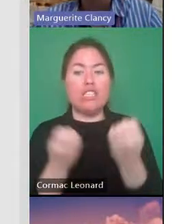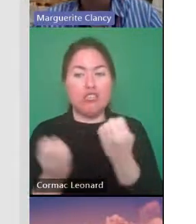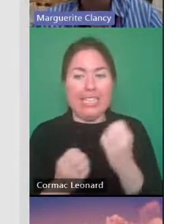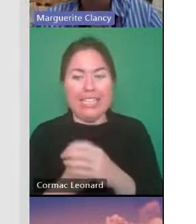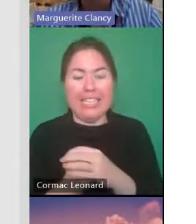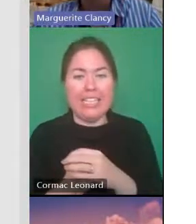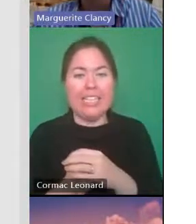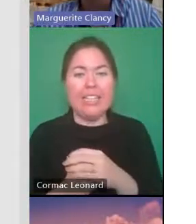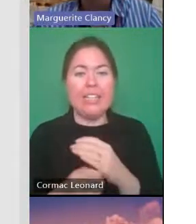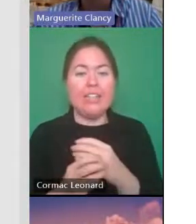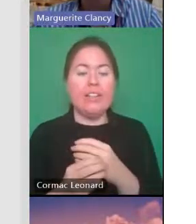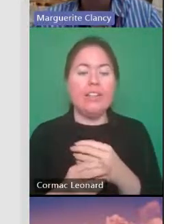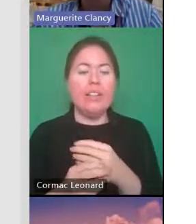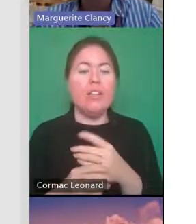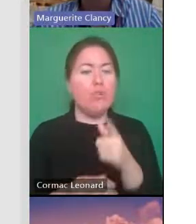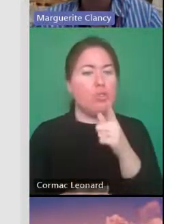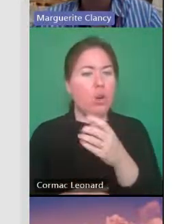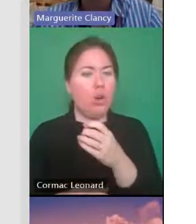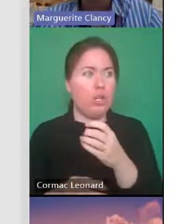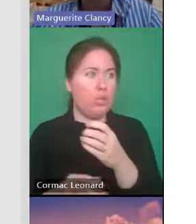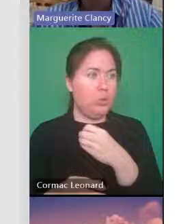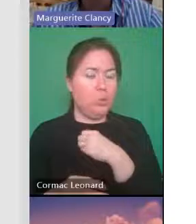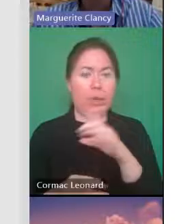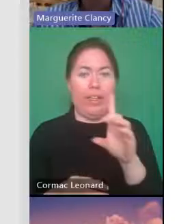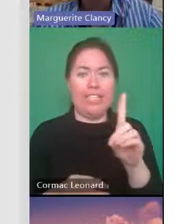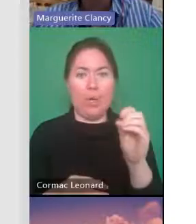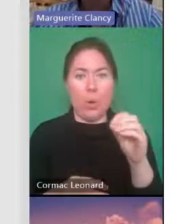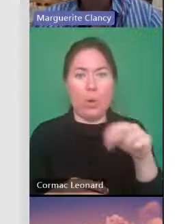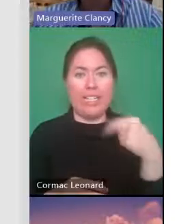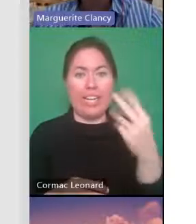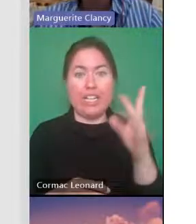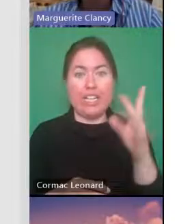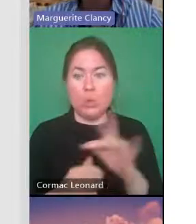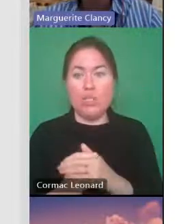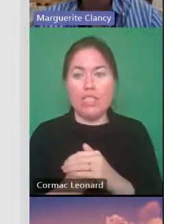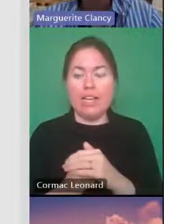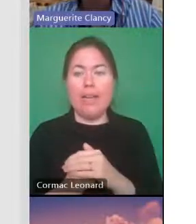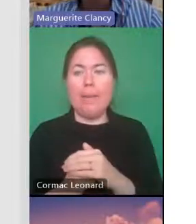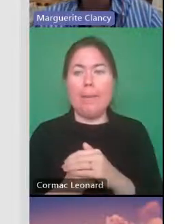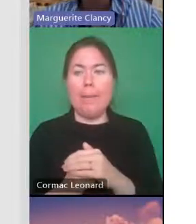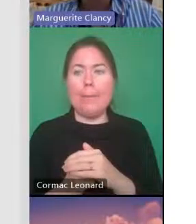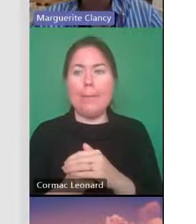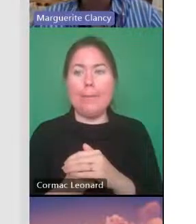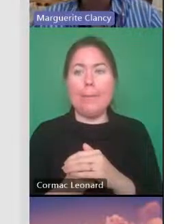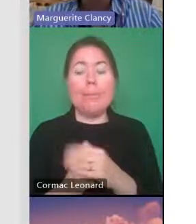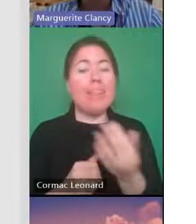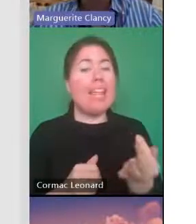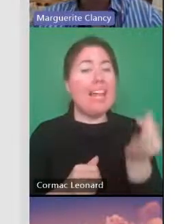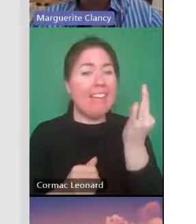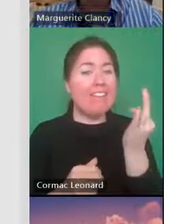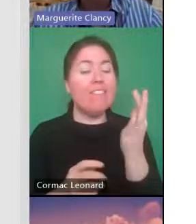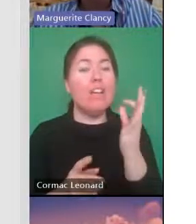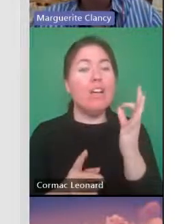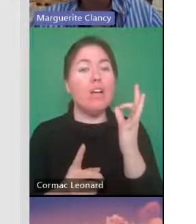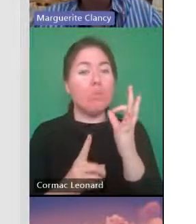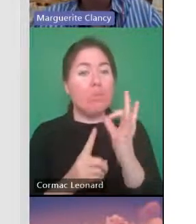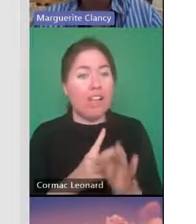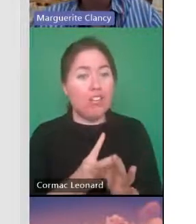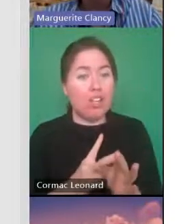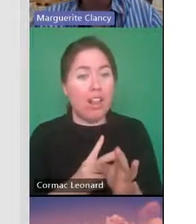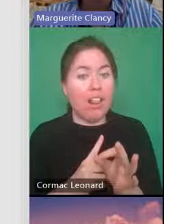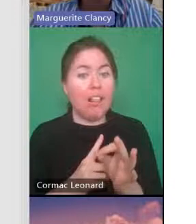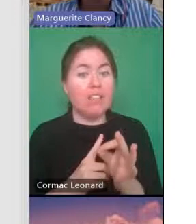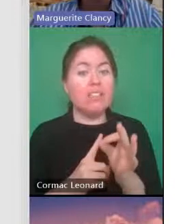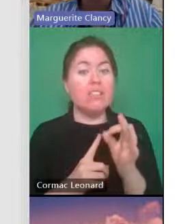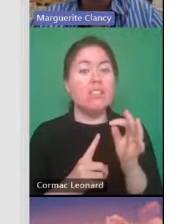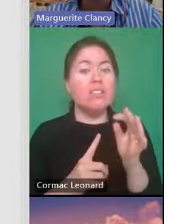talking with our DOs next Tuesday. Certainly, if professionals through this process